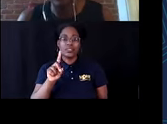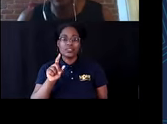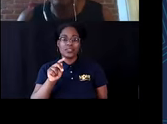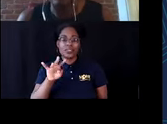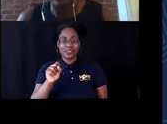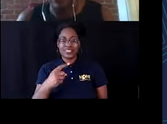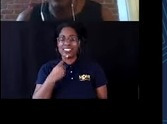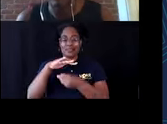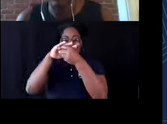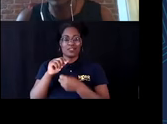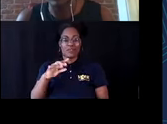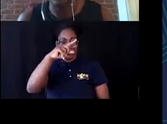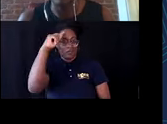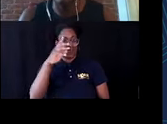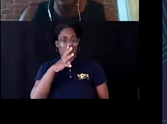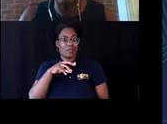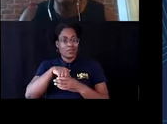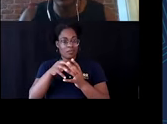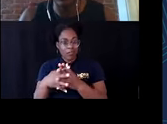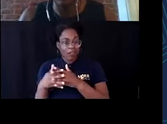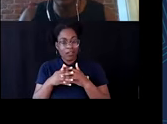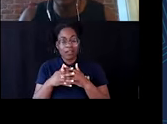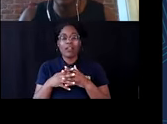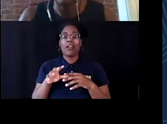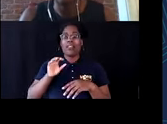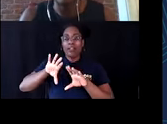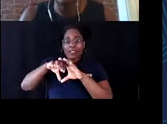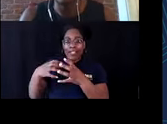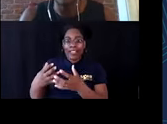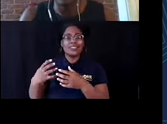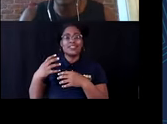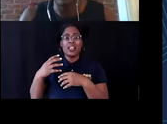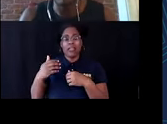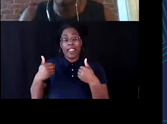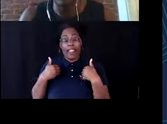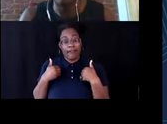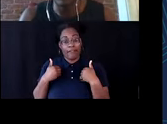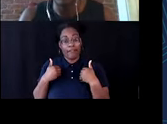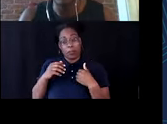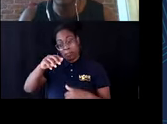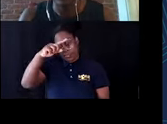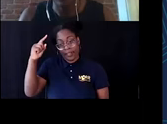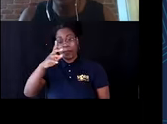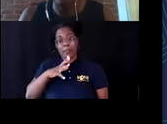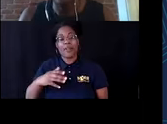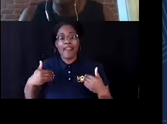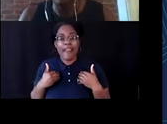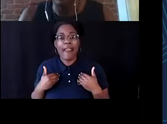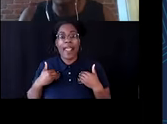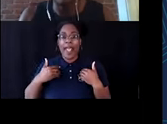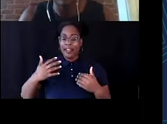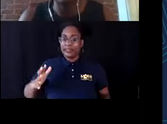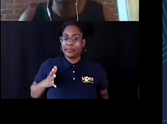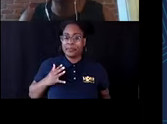in America has a class and also a national character. Because the structures of female oppression are